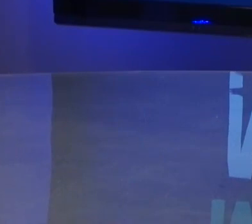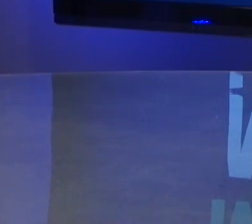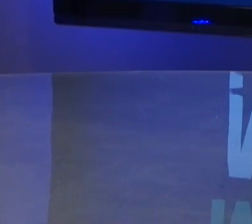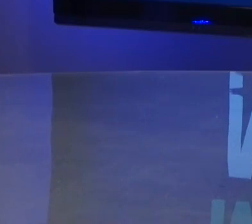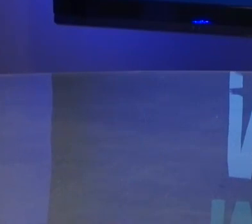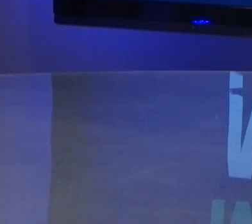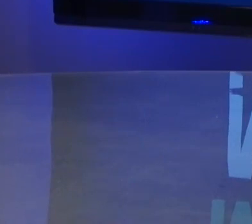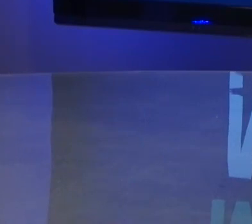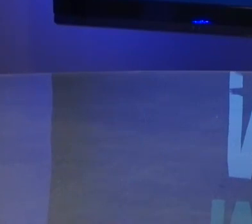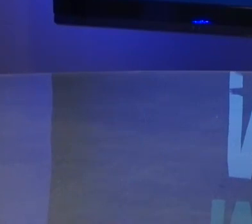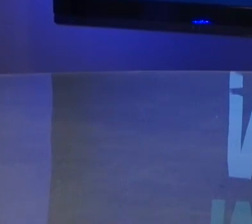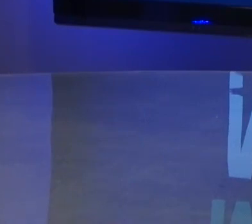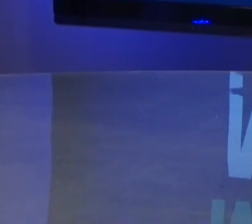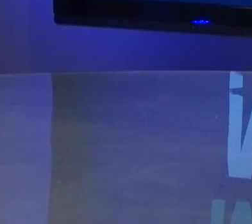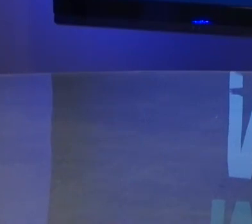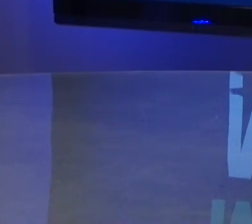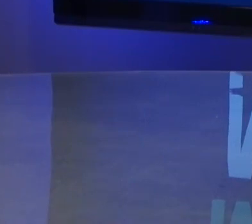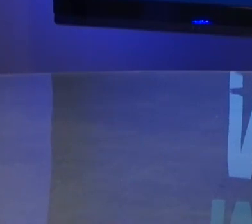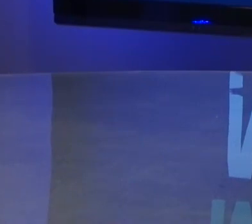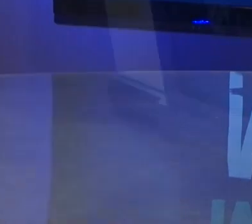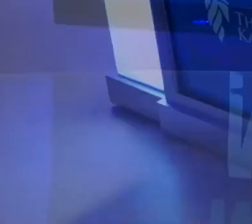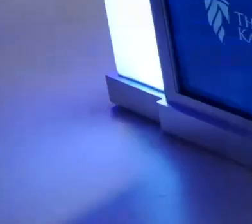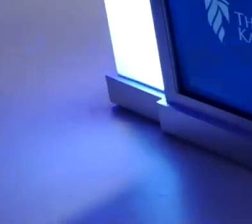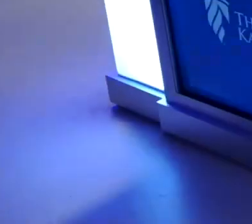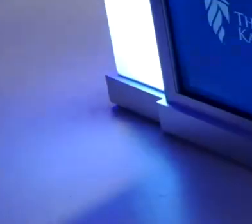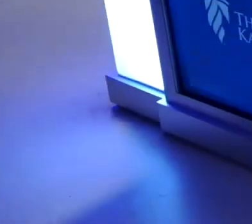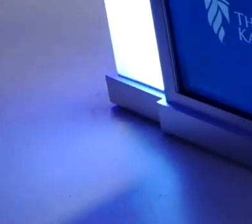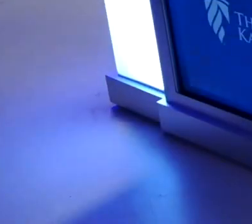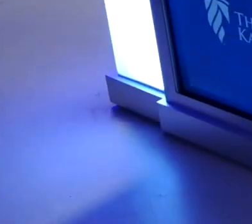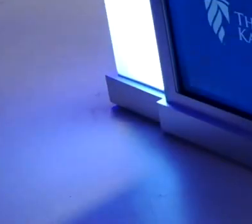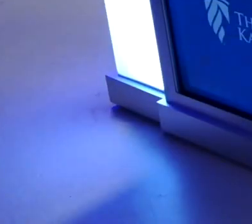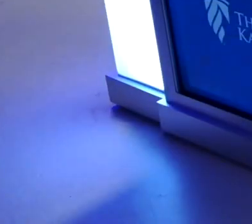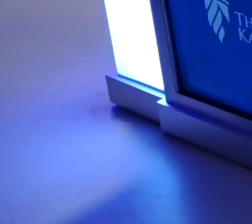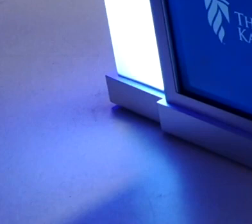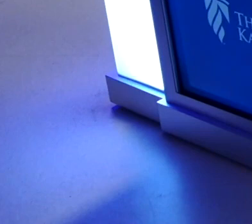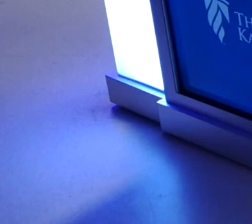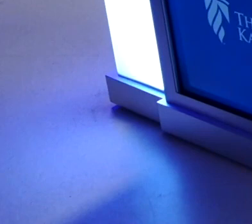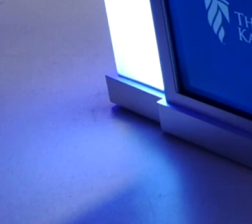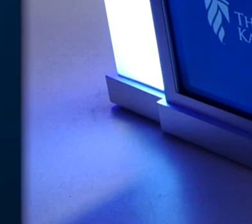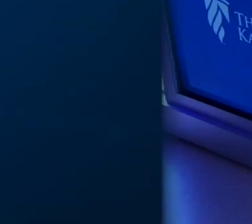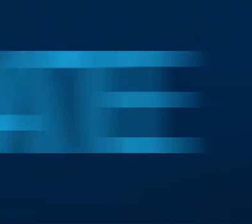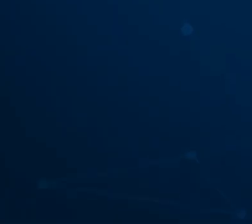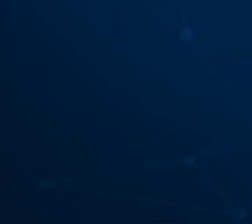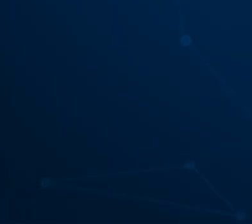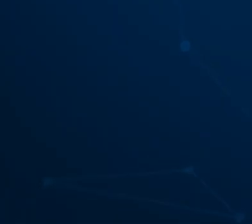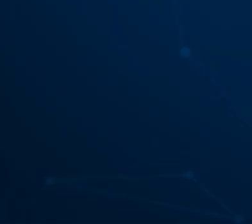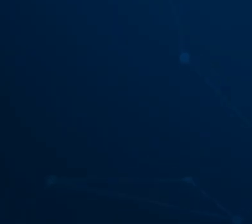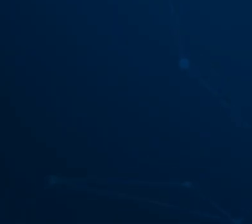live shows 5 days a week starting September 6th. So please go out, make it a great day.